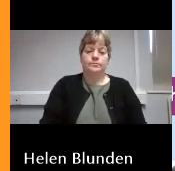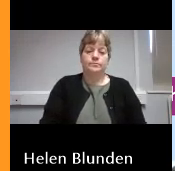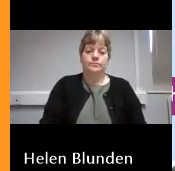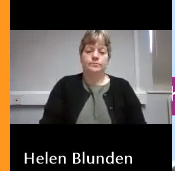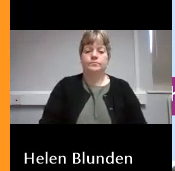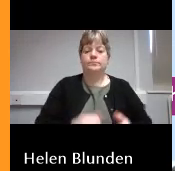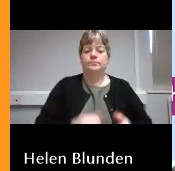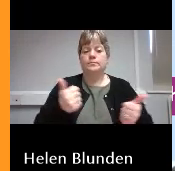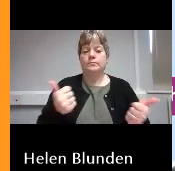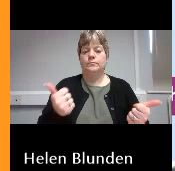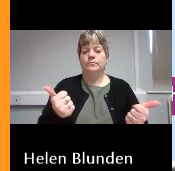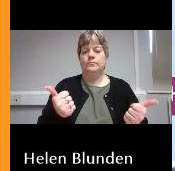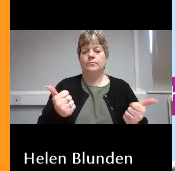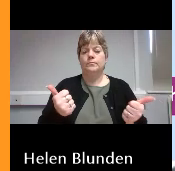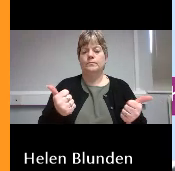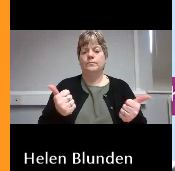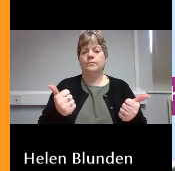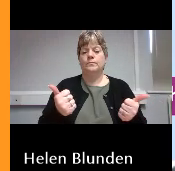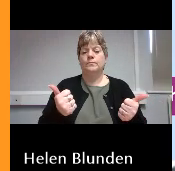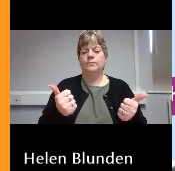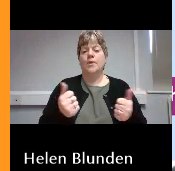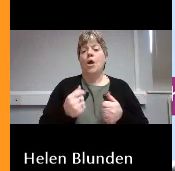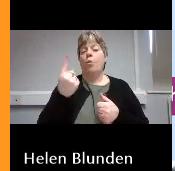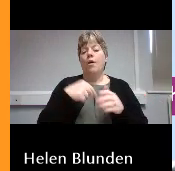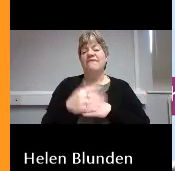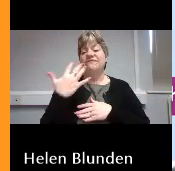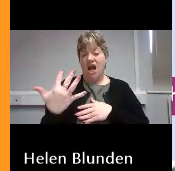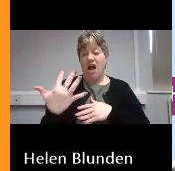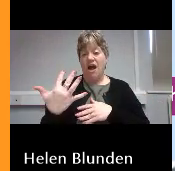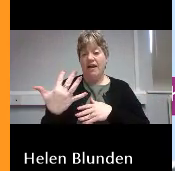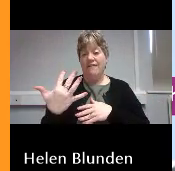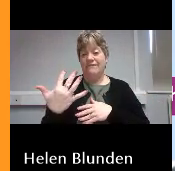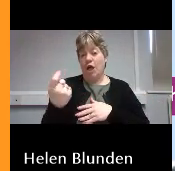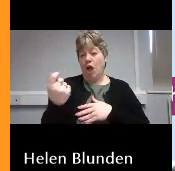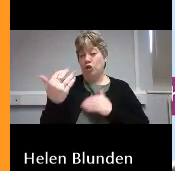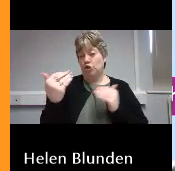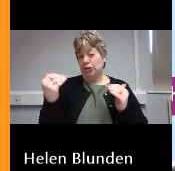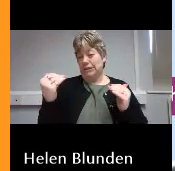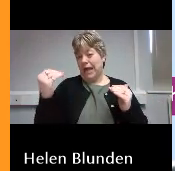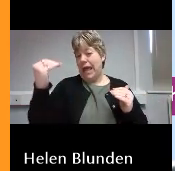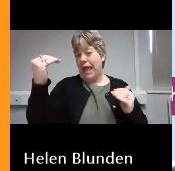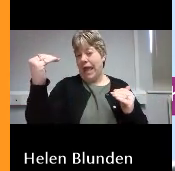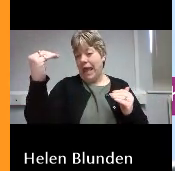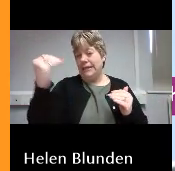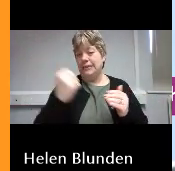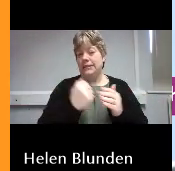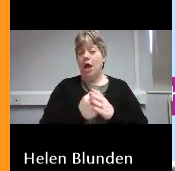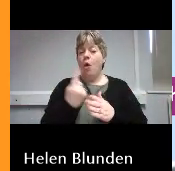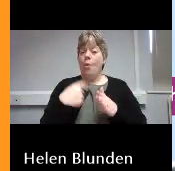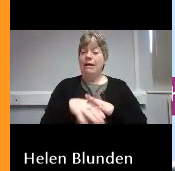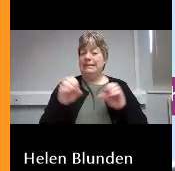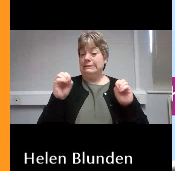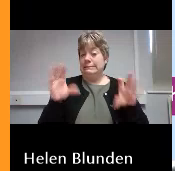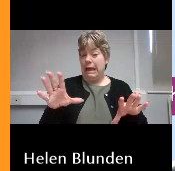Okay, so 1 in 5 is just ahead at the moment, I think, and 1 in 10.